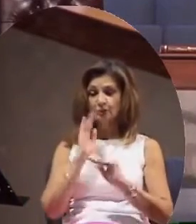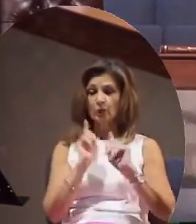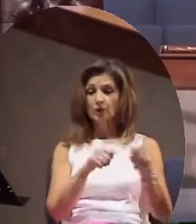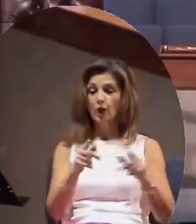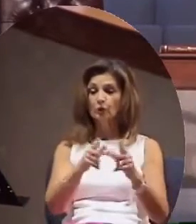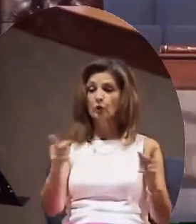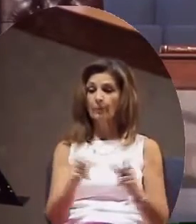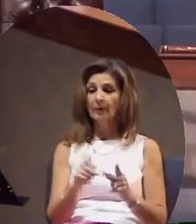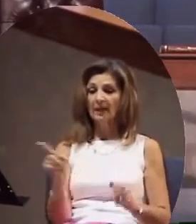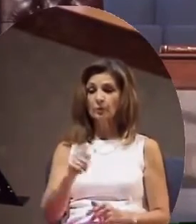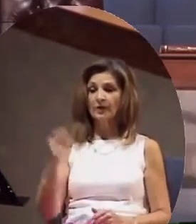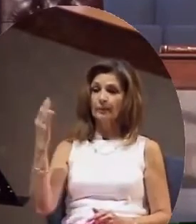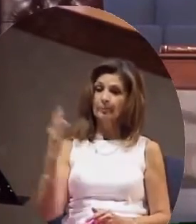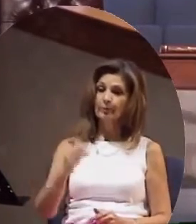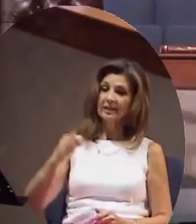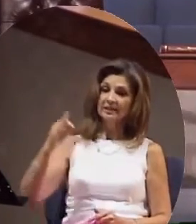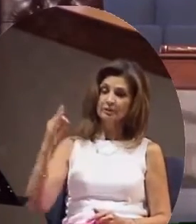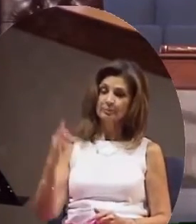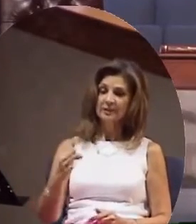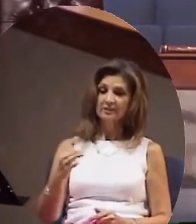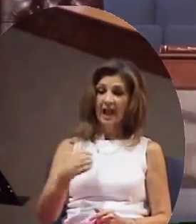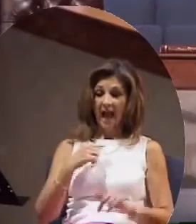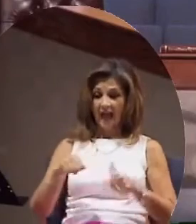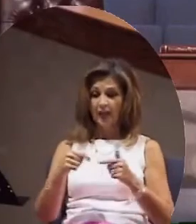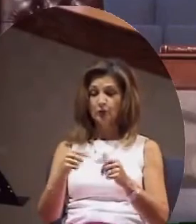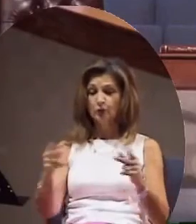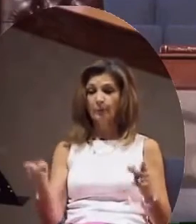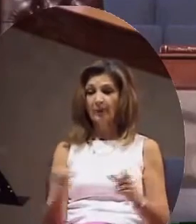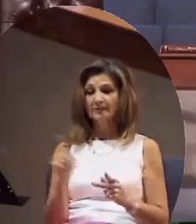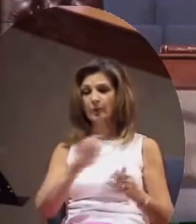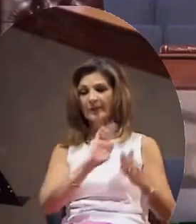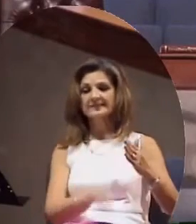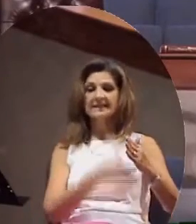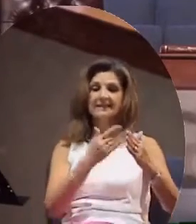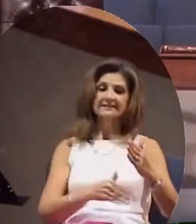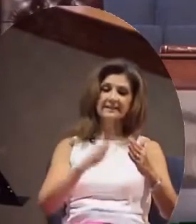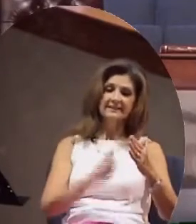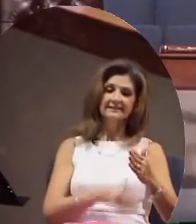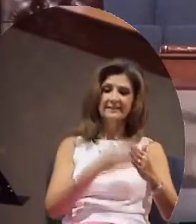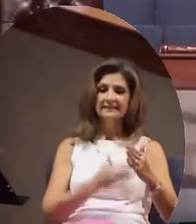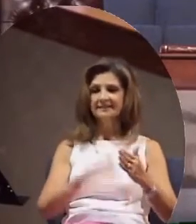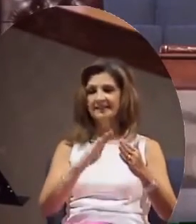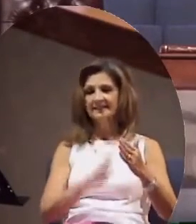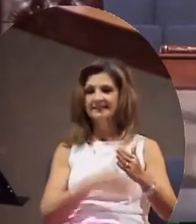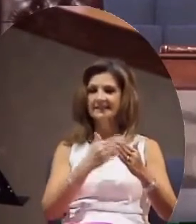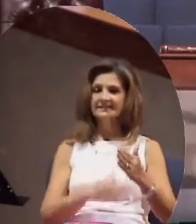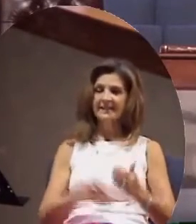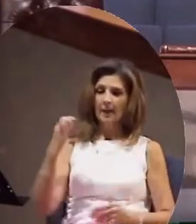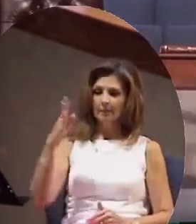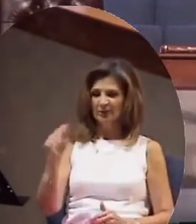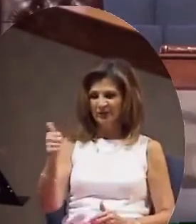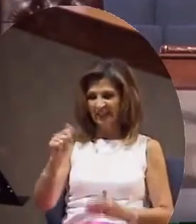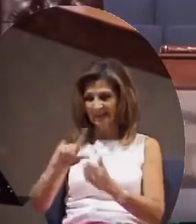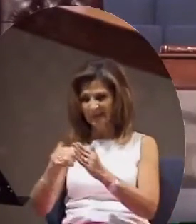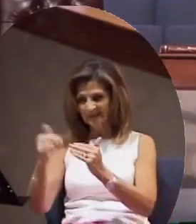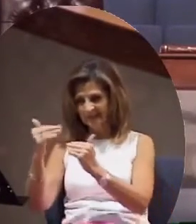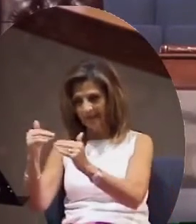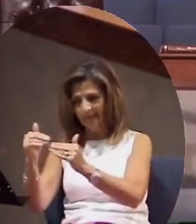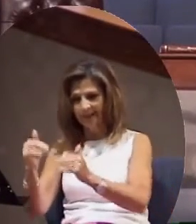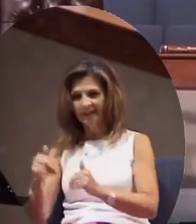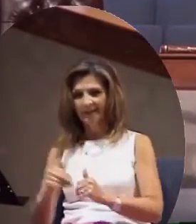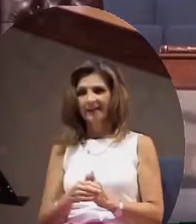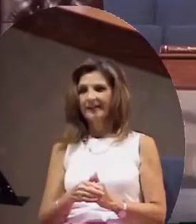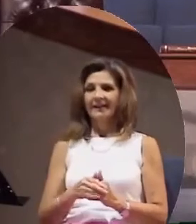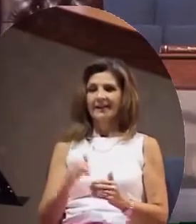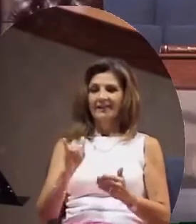places where they sing for an hour and a half and they get a preacher up and tell him that he's got to put it in there in 10 minutes. Amen. Listen, put the